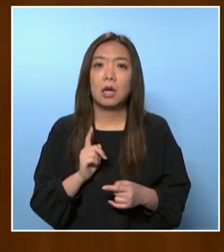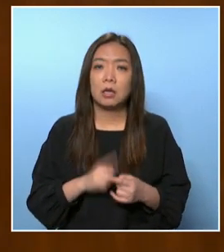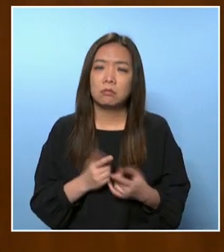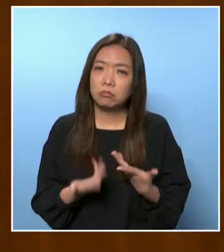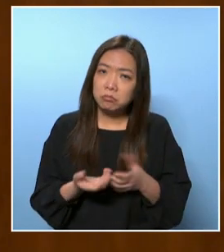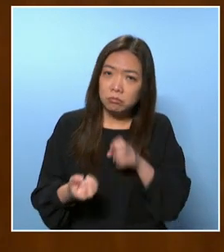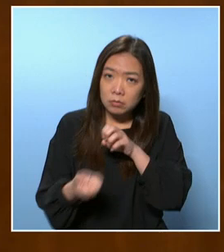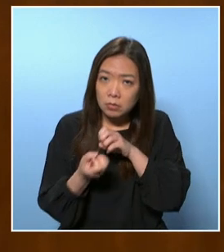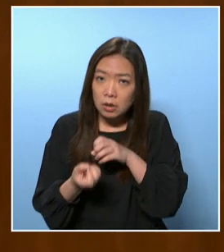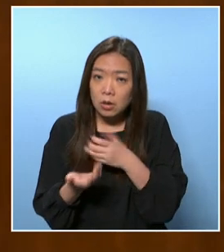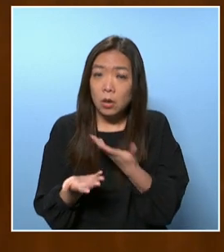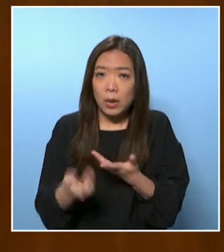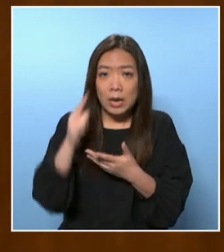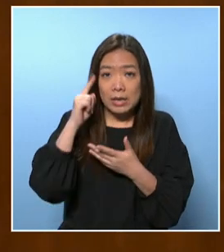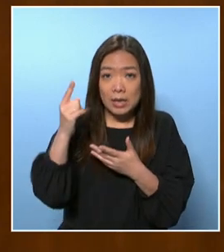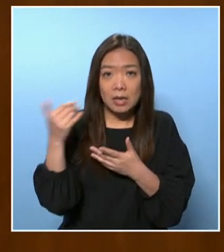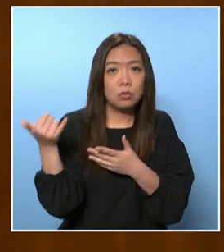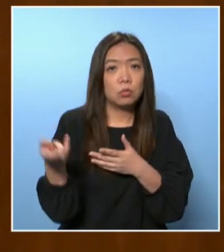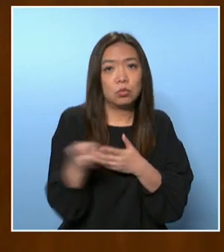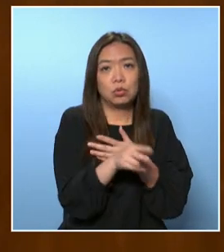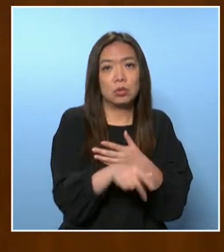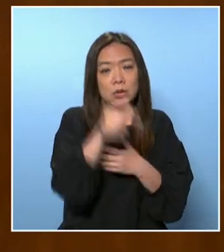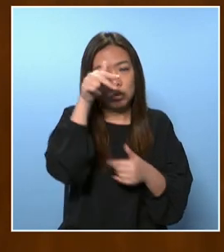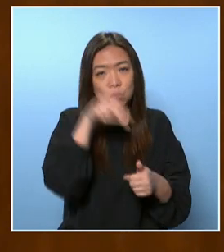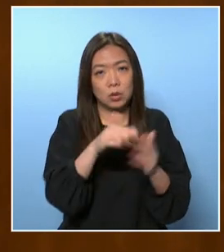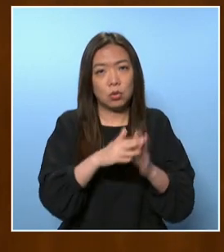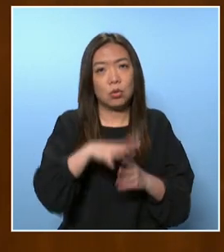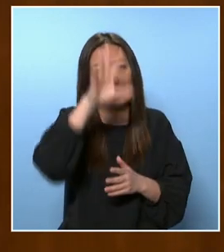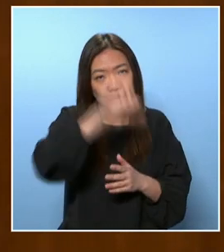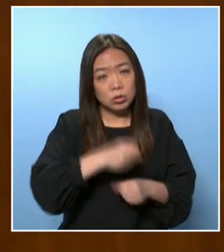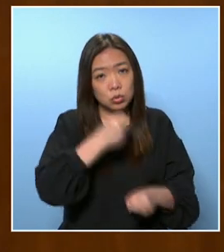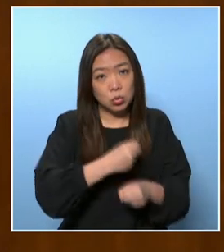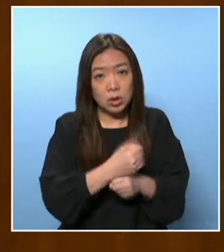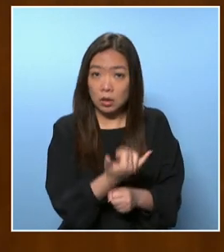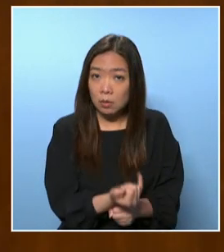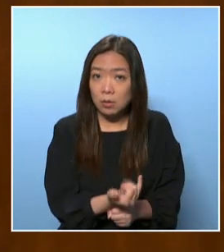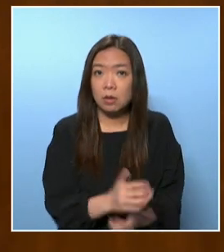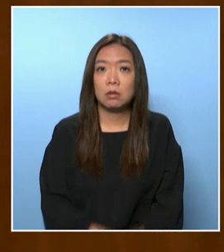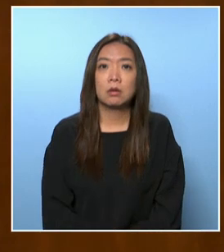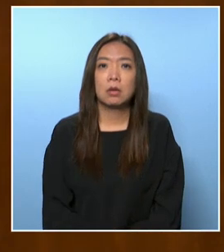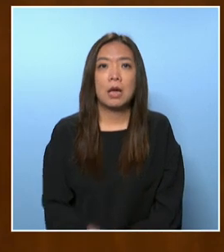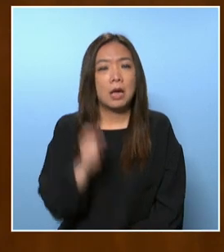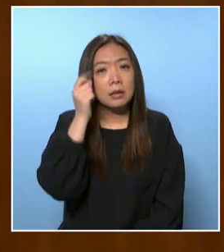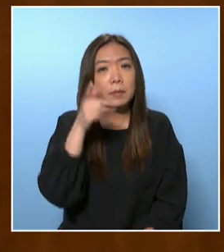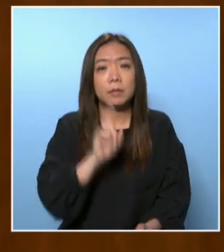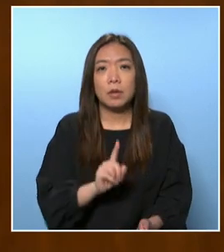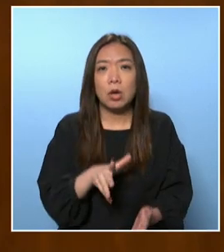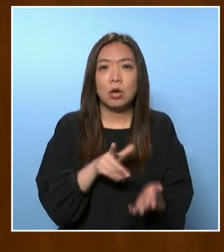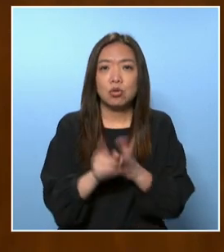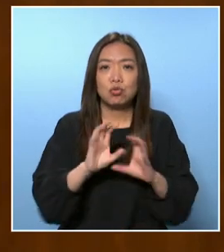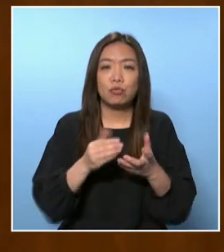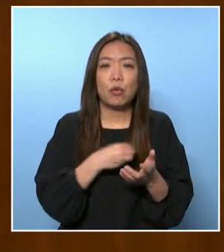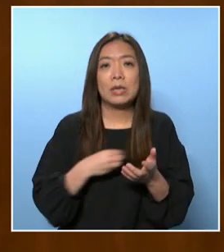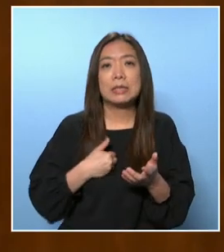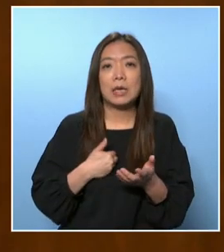doctors, and you might wish to tell them that you can come and work in the hospital authority for a whole